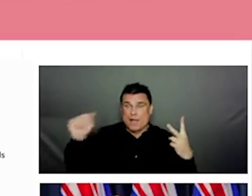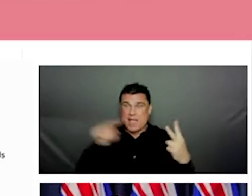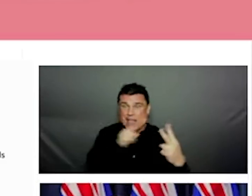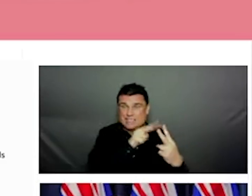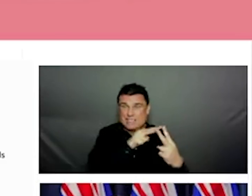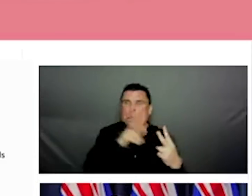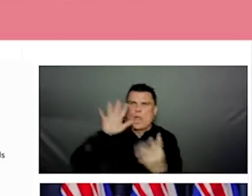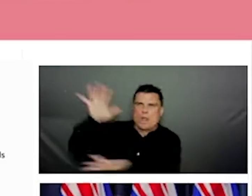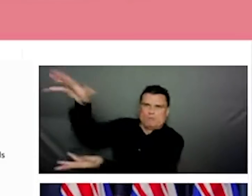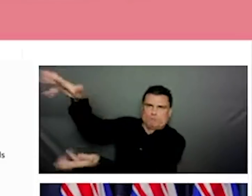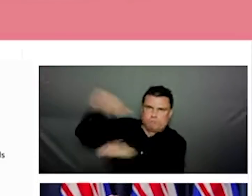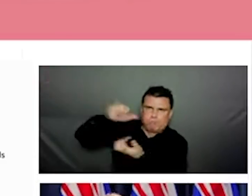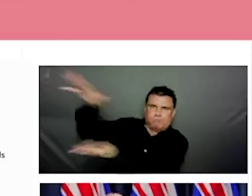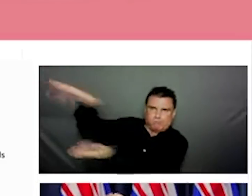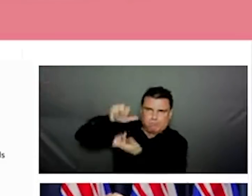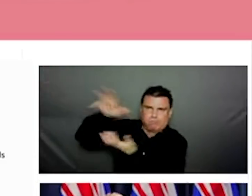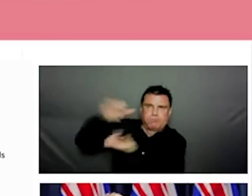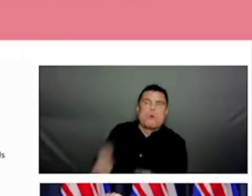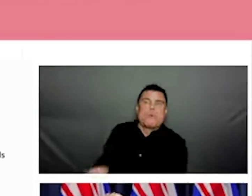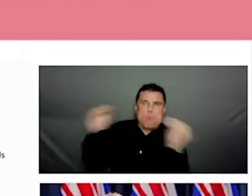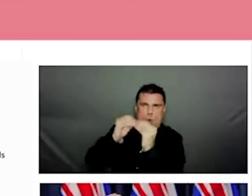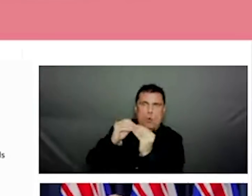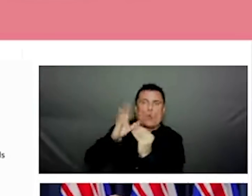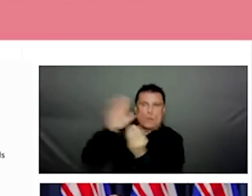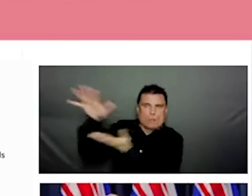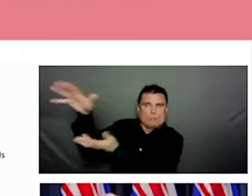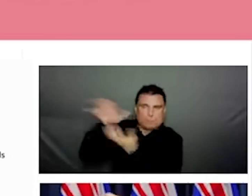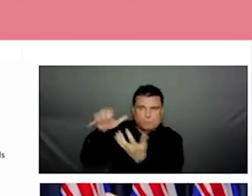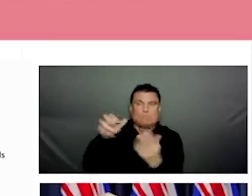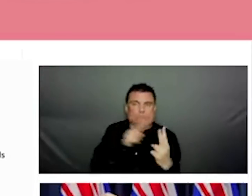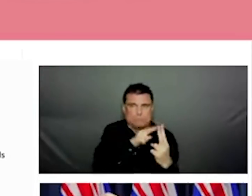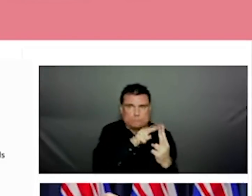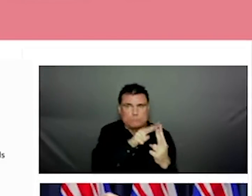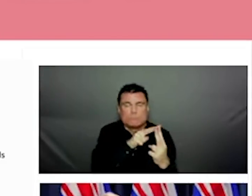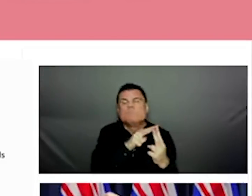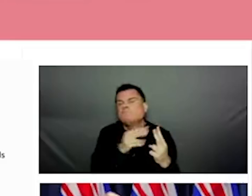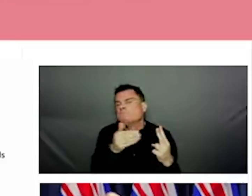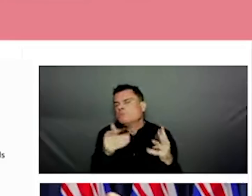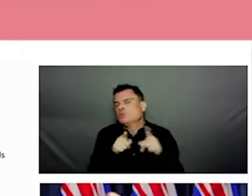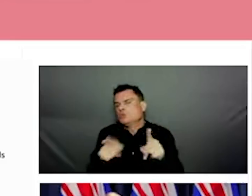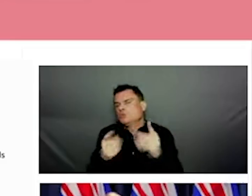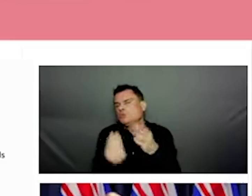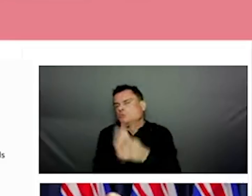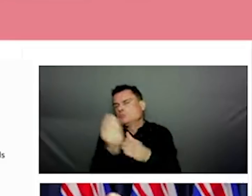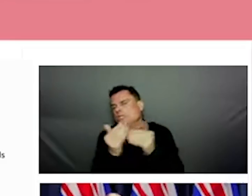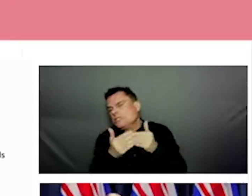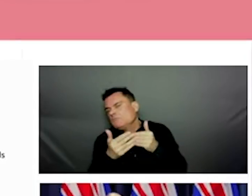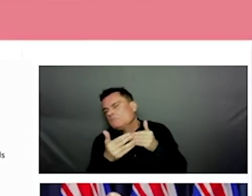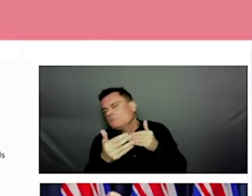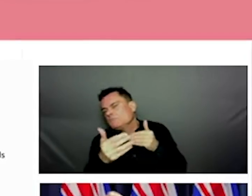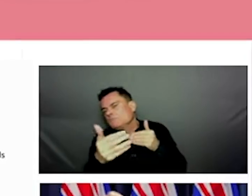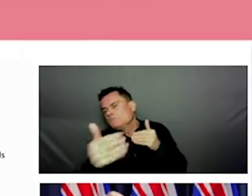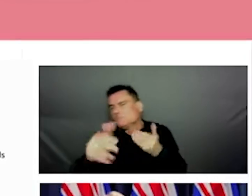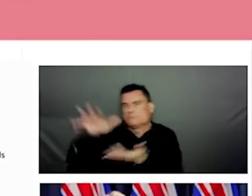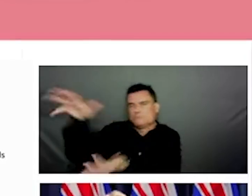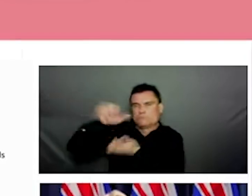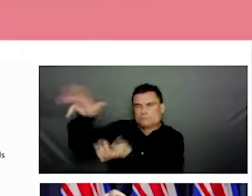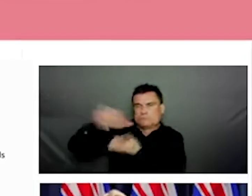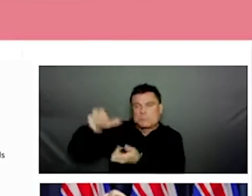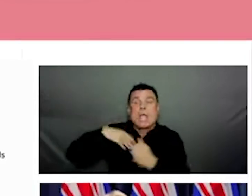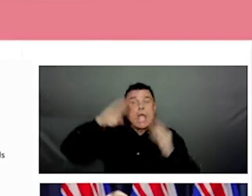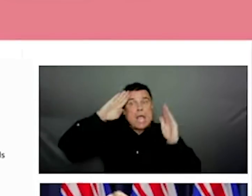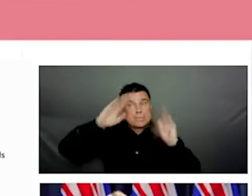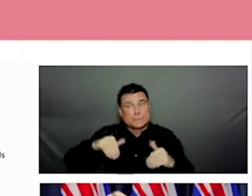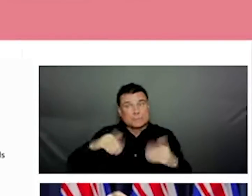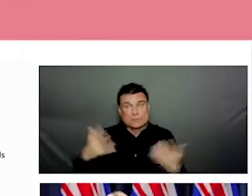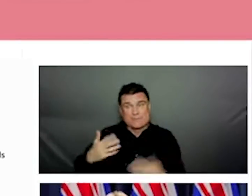May. We also expect approval in Canada of additional vaccines, and we've heard that the AstraZeneca vaccine has been approved